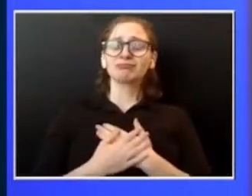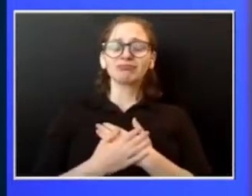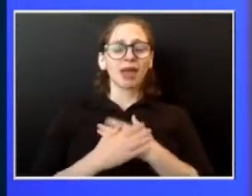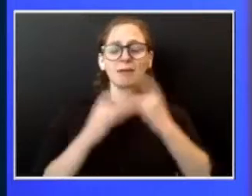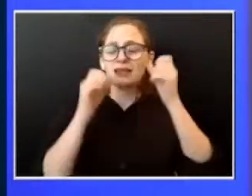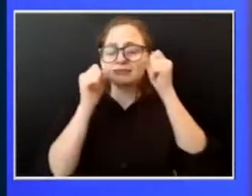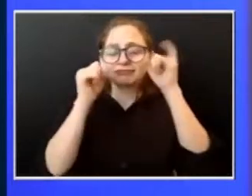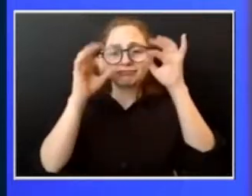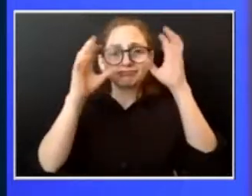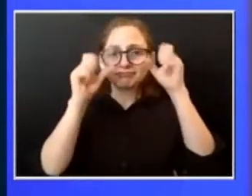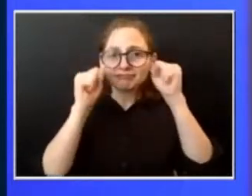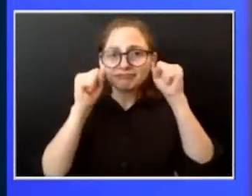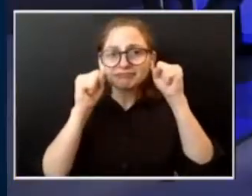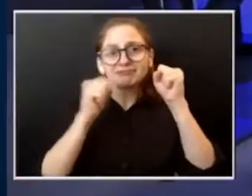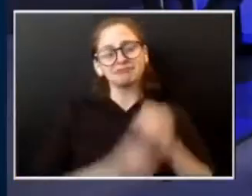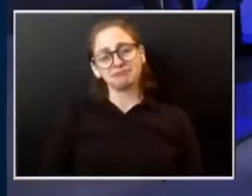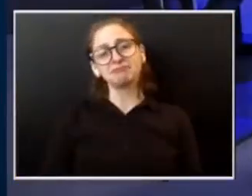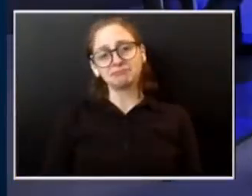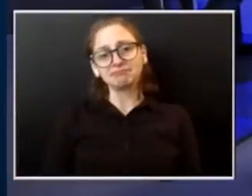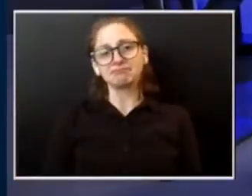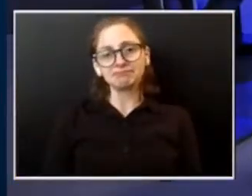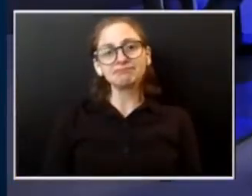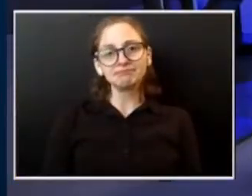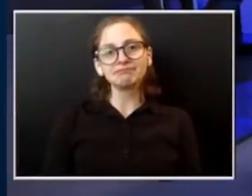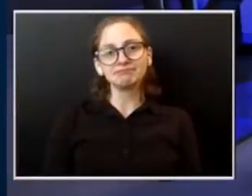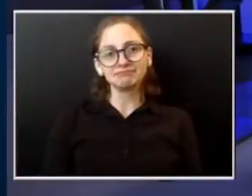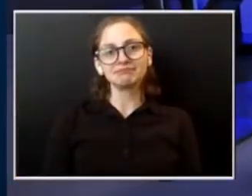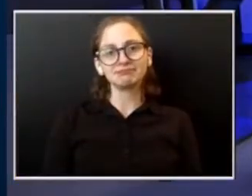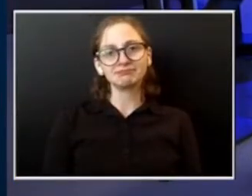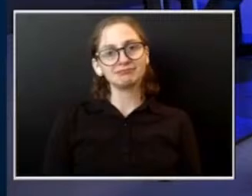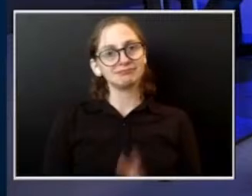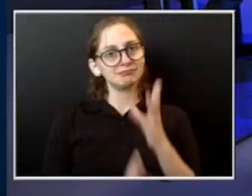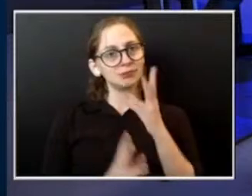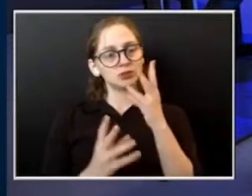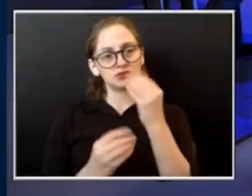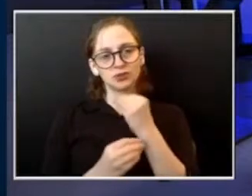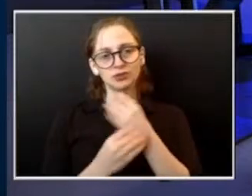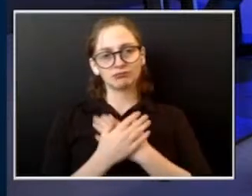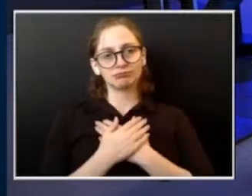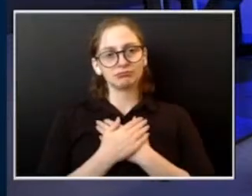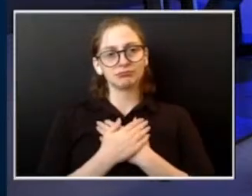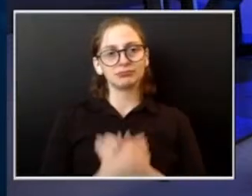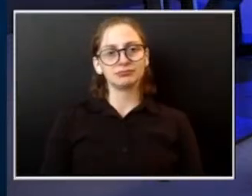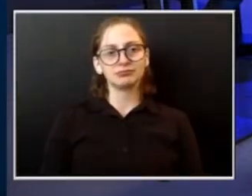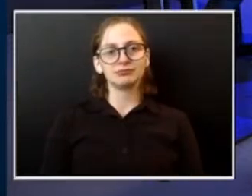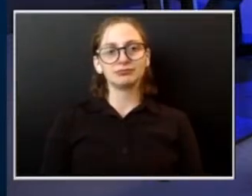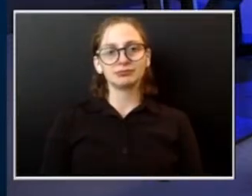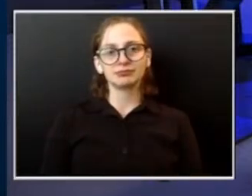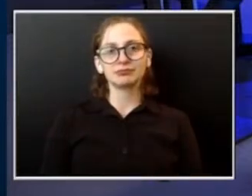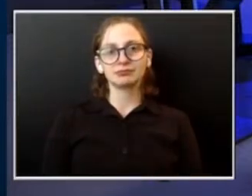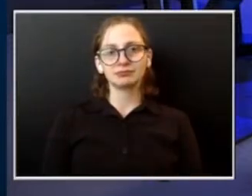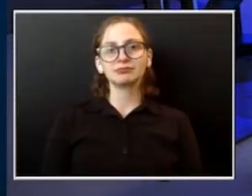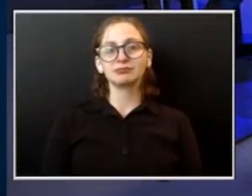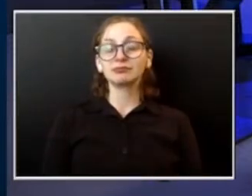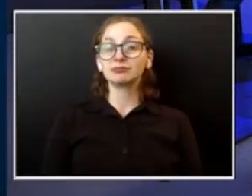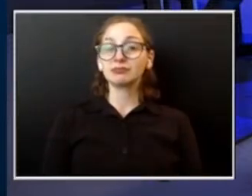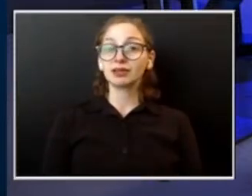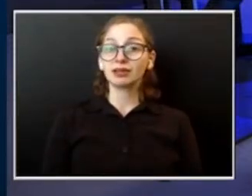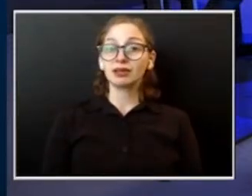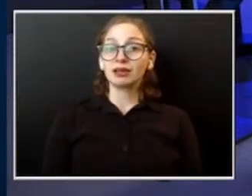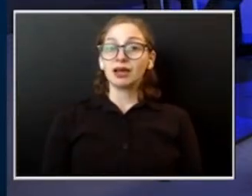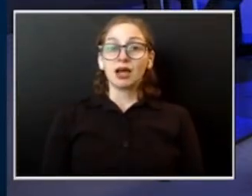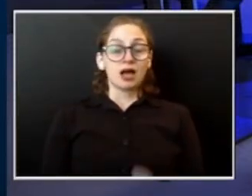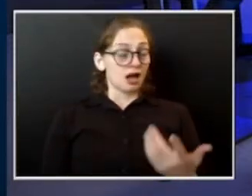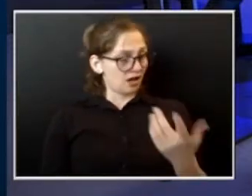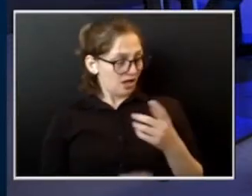Unbelievable. Unbelievable story. Paying it forward. Absolutely. That was a great story. Dr. Kimmer? Wow, I don't